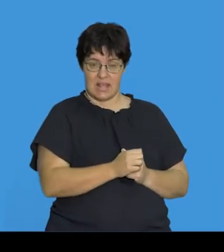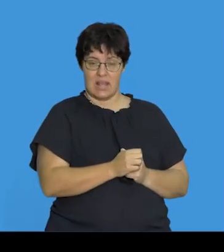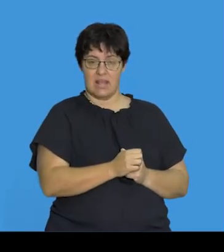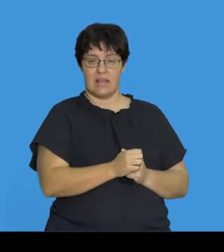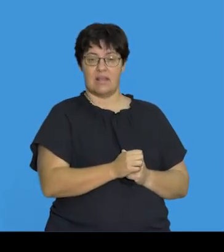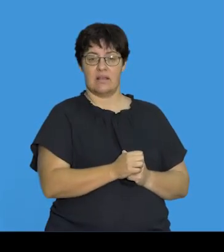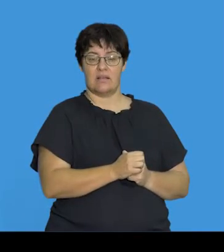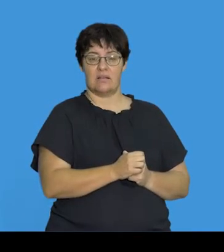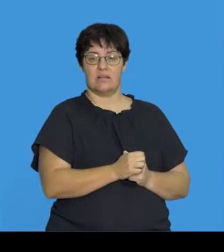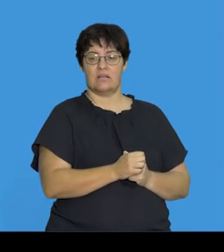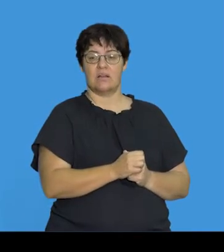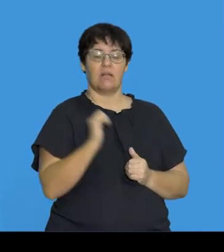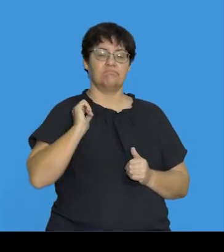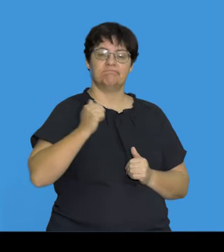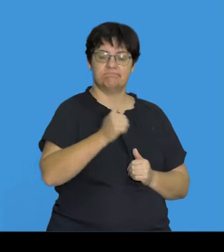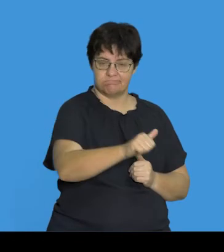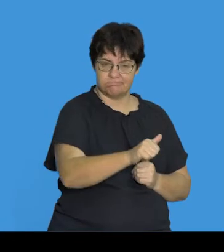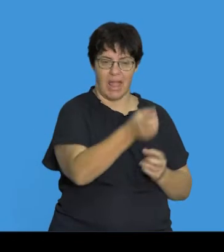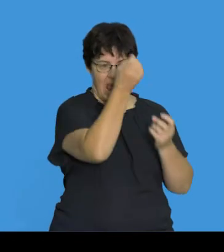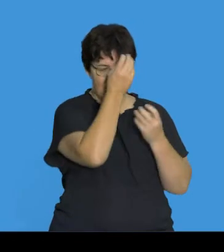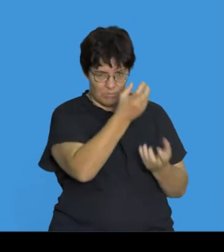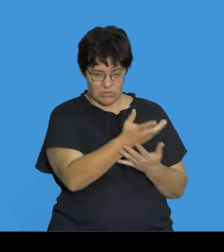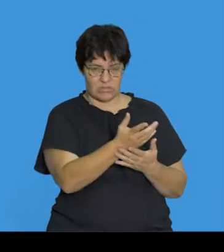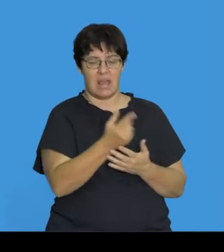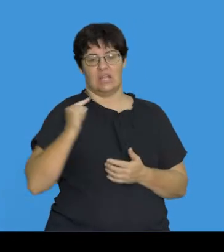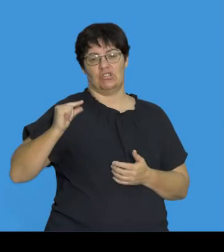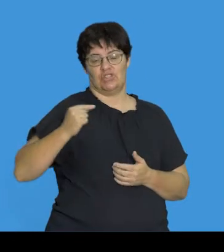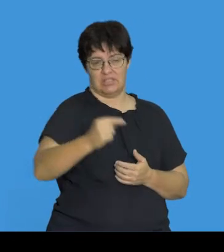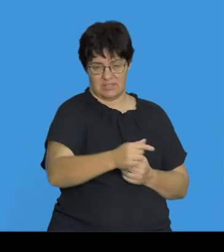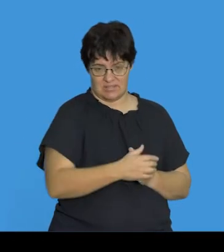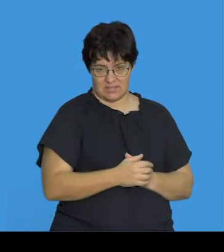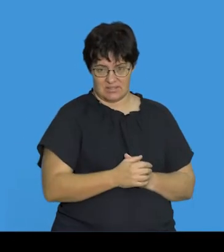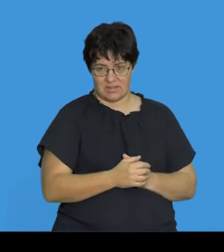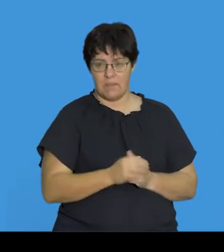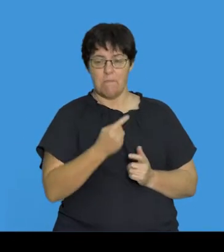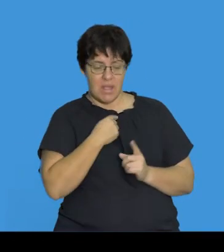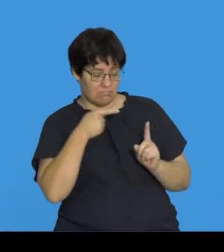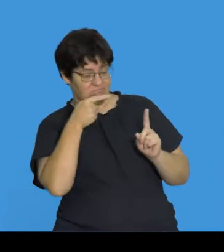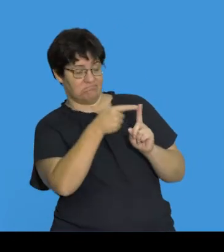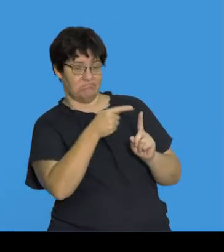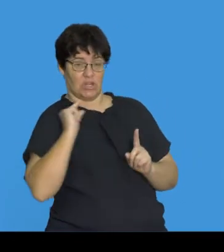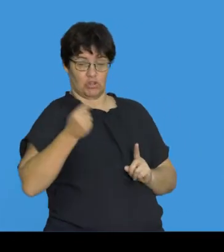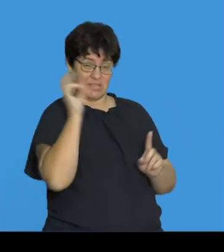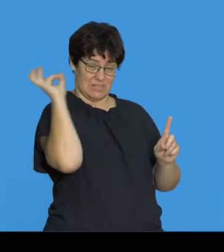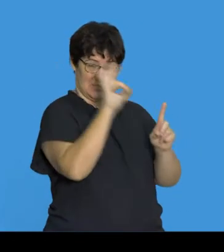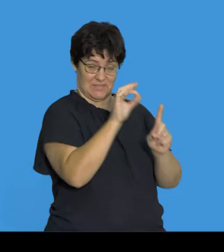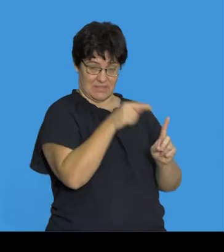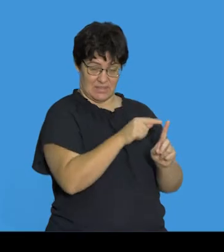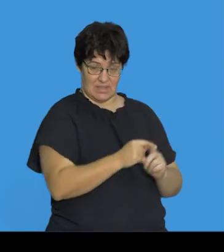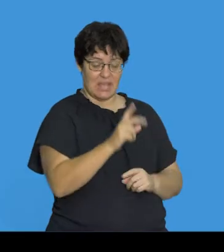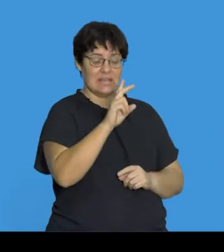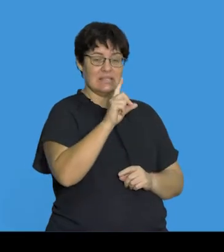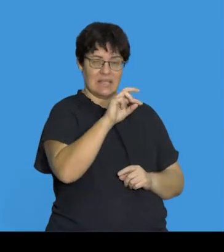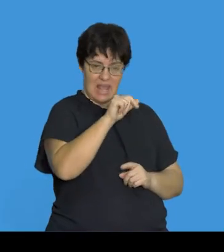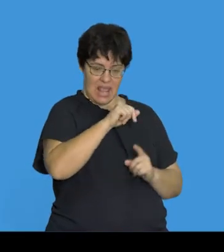DNA codes for sequences of information called genes. So I'm pointing to a specific gene here. So